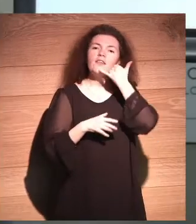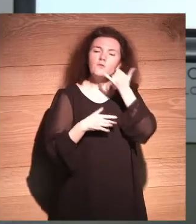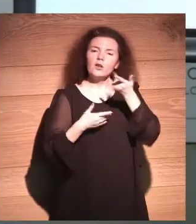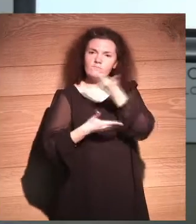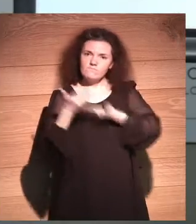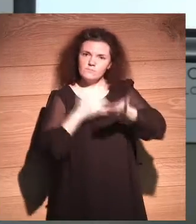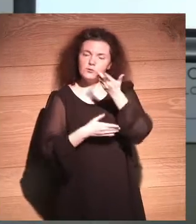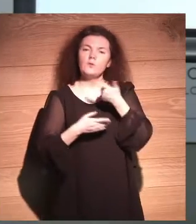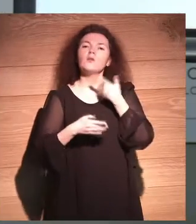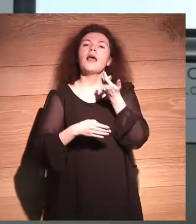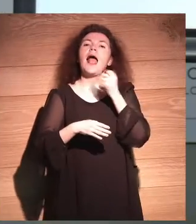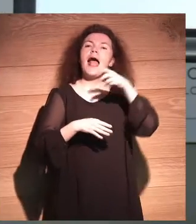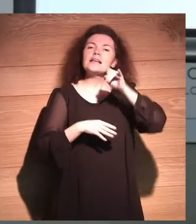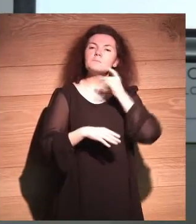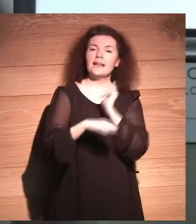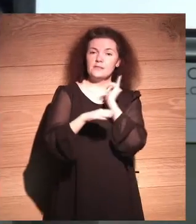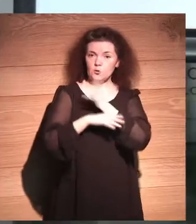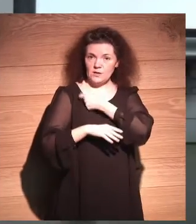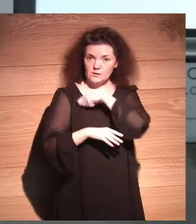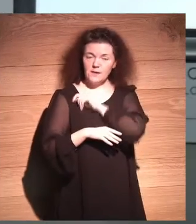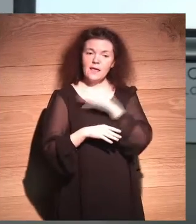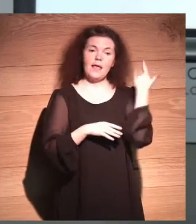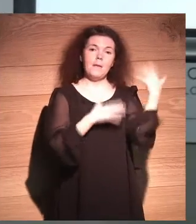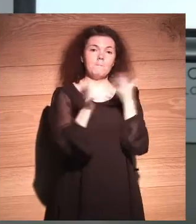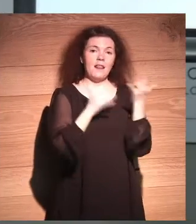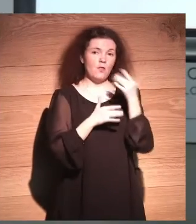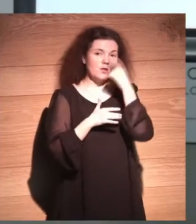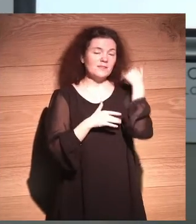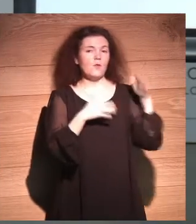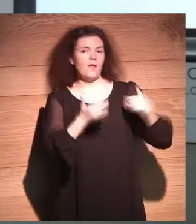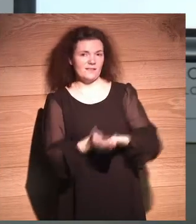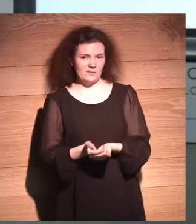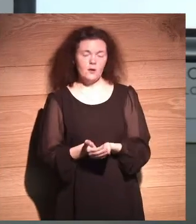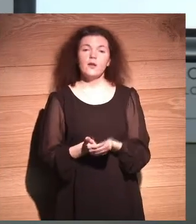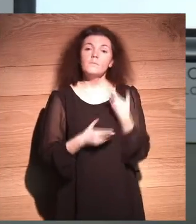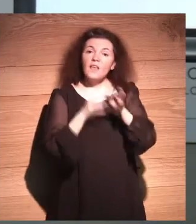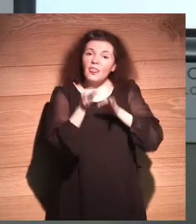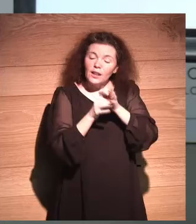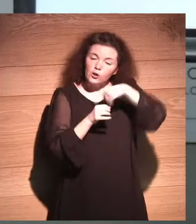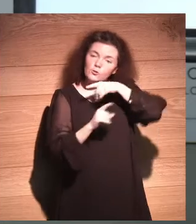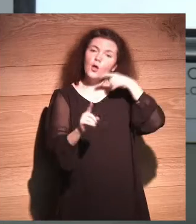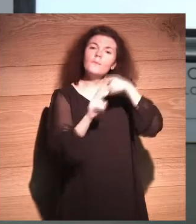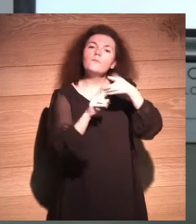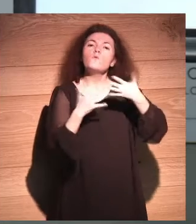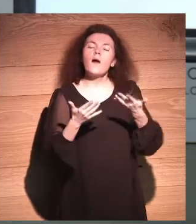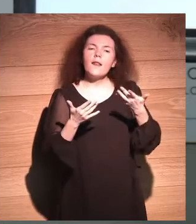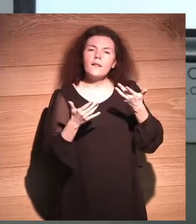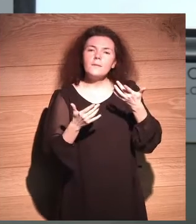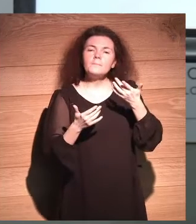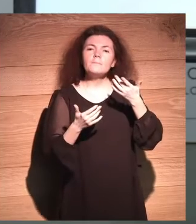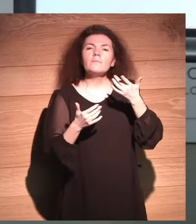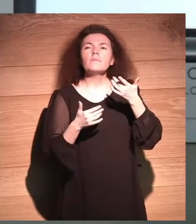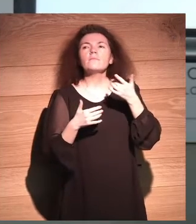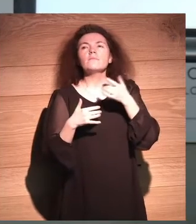Eco-Society event Telefónica is organizing since March 2017. With this cycle,